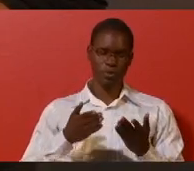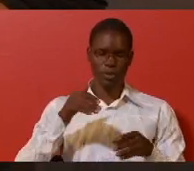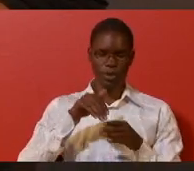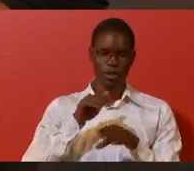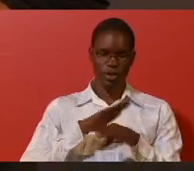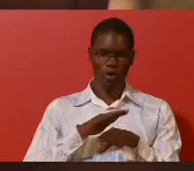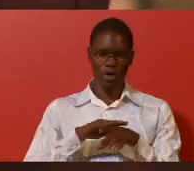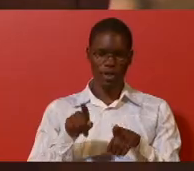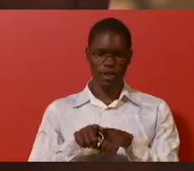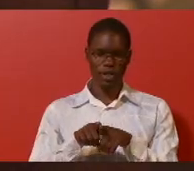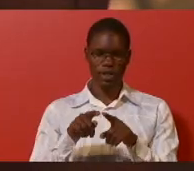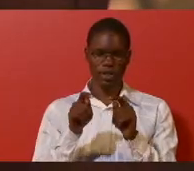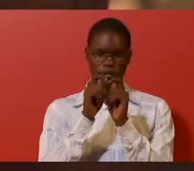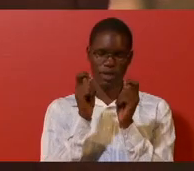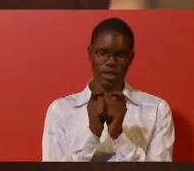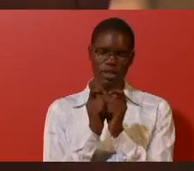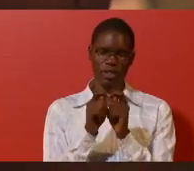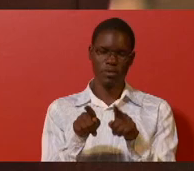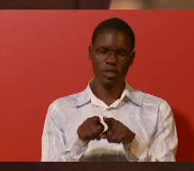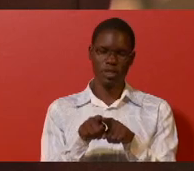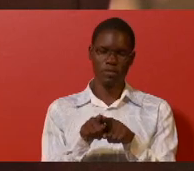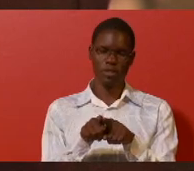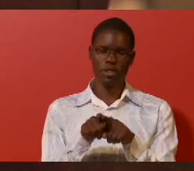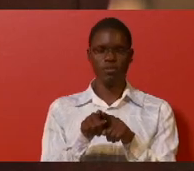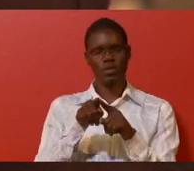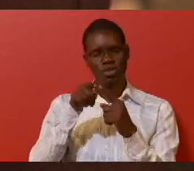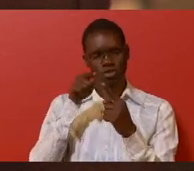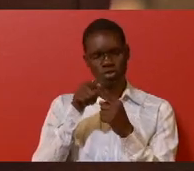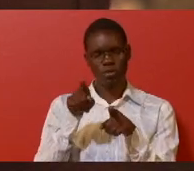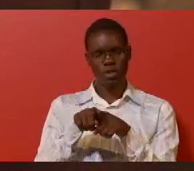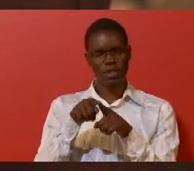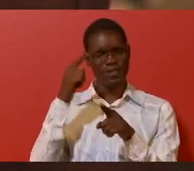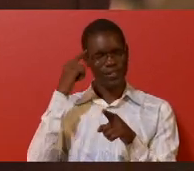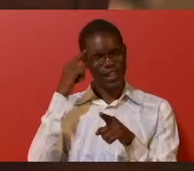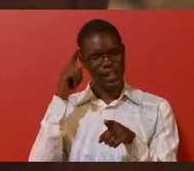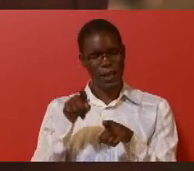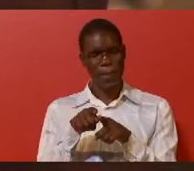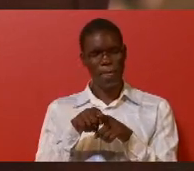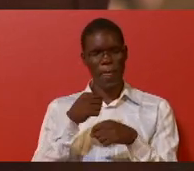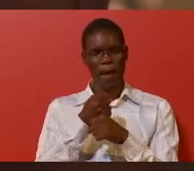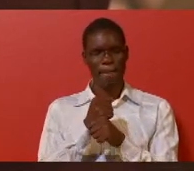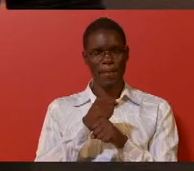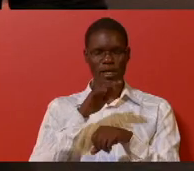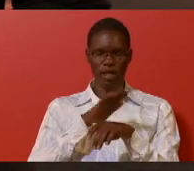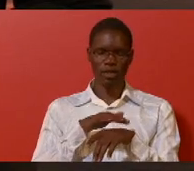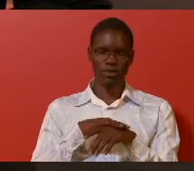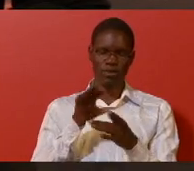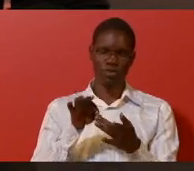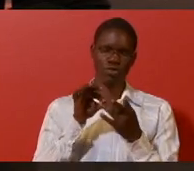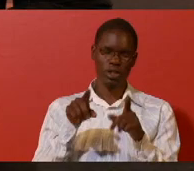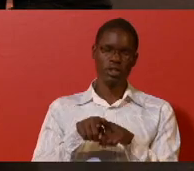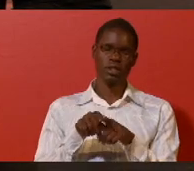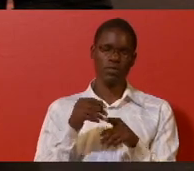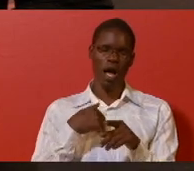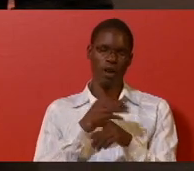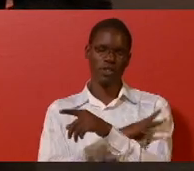team, that they might be proactive, that they may pause, think, and choose, and make good choices to strengthen their marriage,